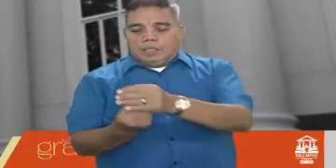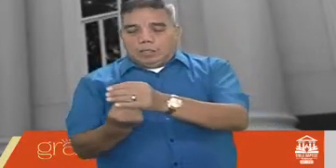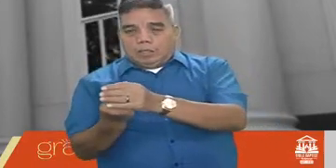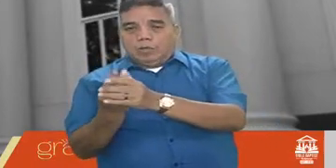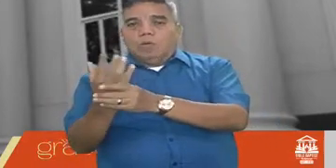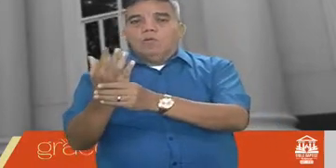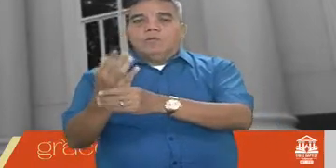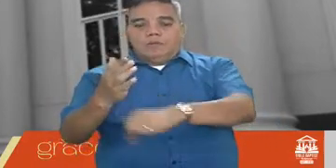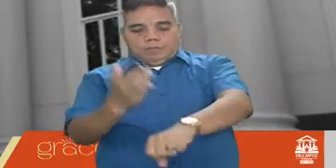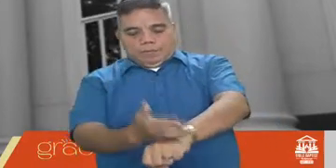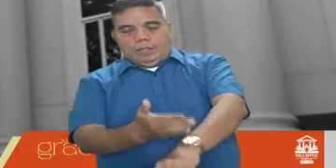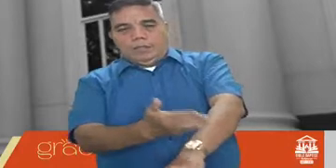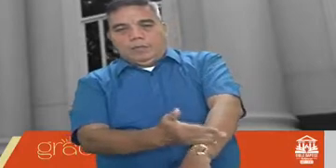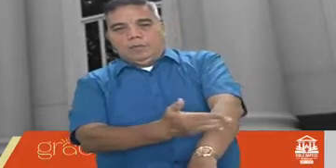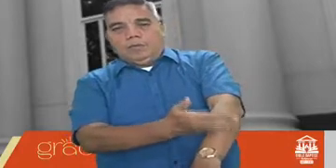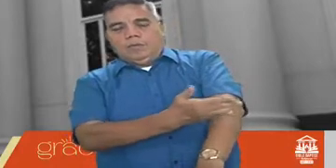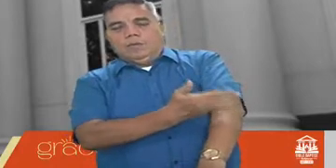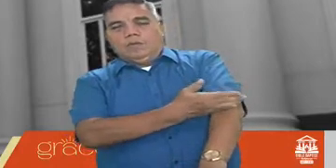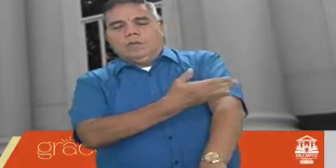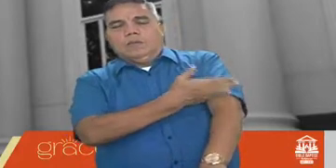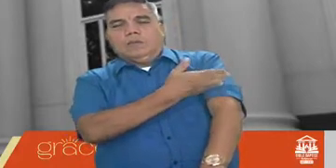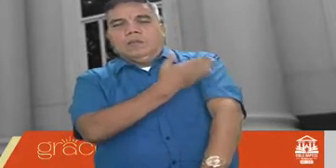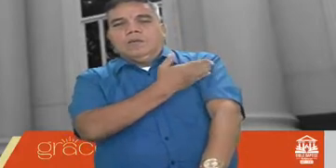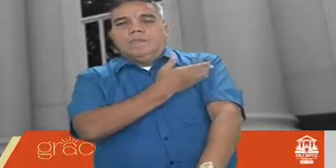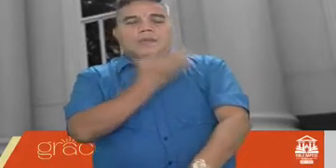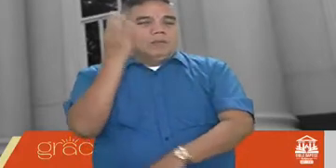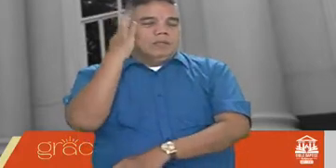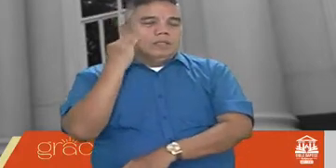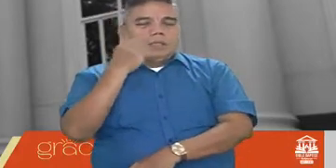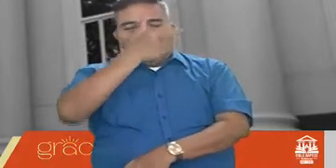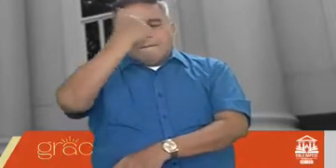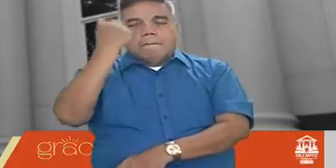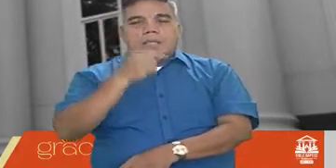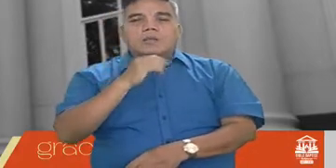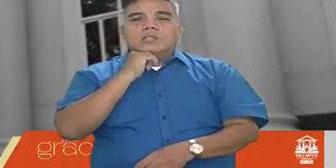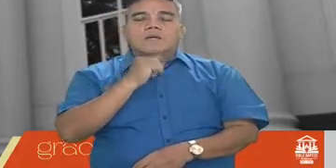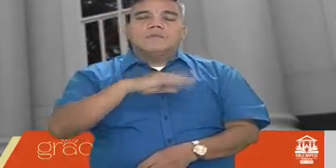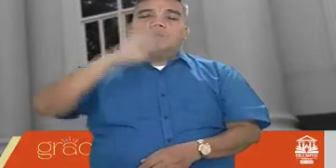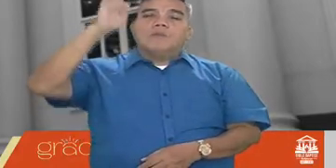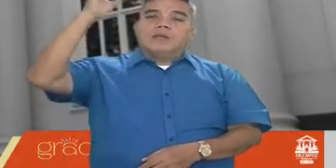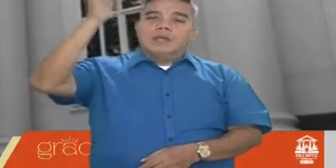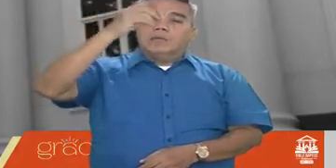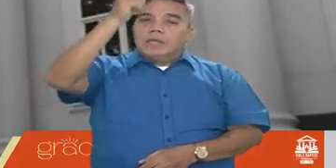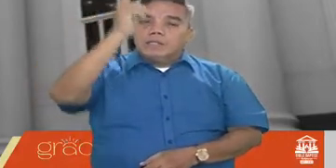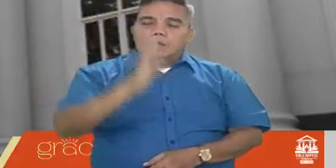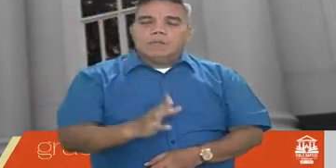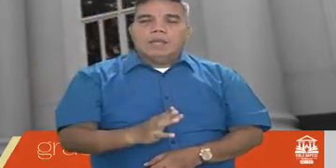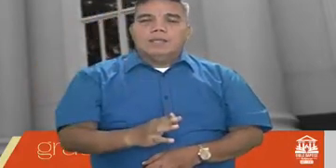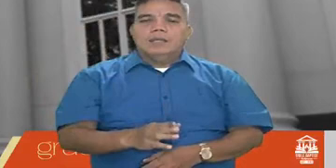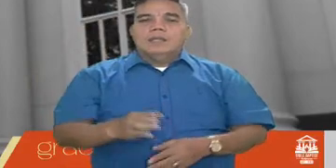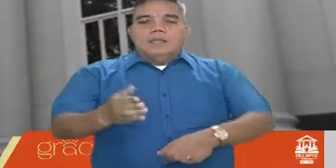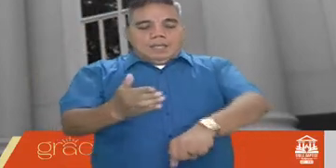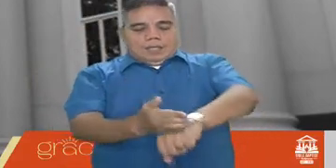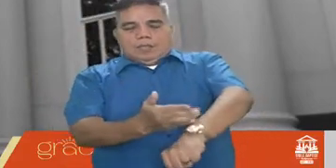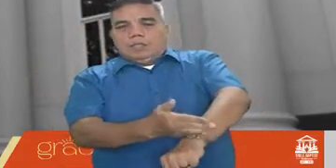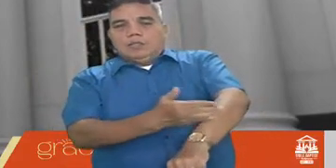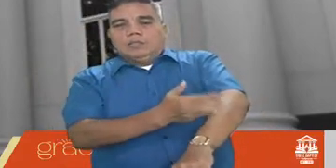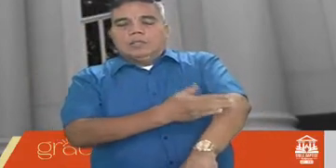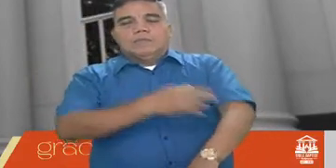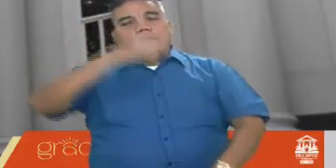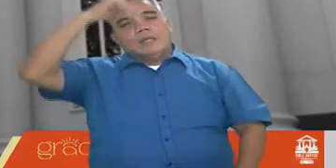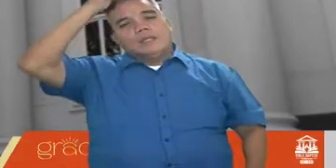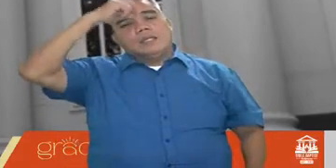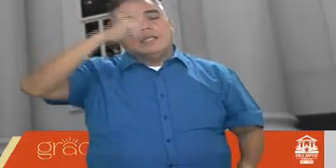patubuo na to ang atong espirituhano ng kahimtang, pinagi sa grasya sa Ginoo. Patubuo na to ang atong kaalam, ang atong